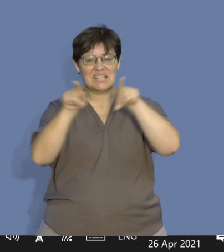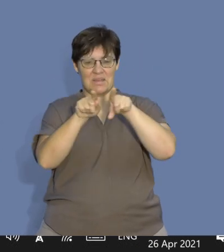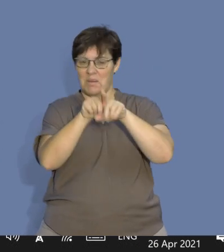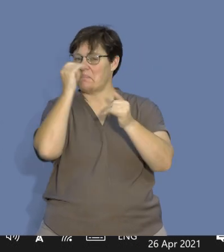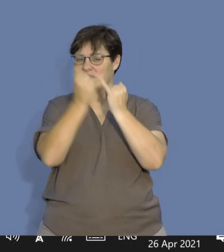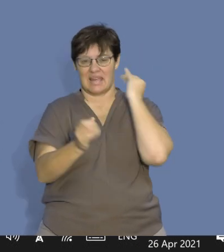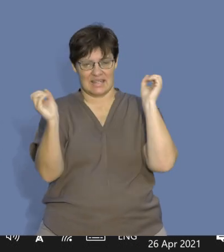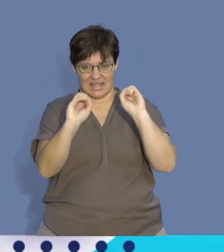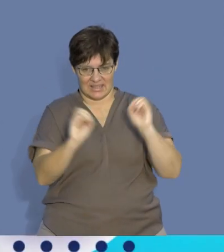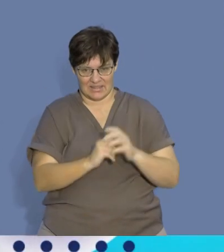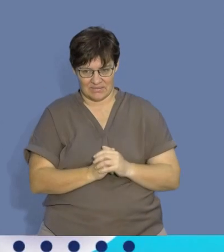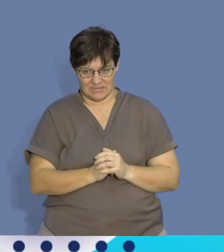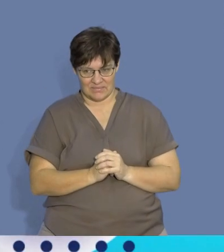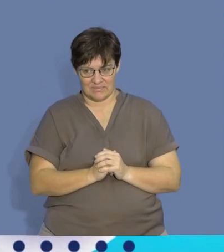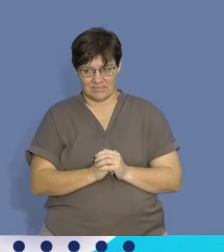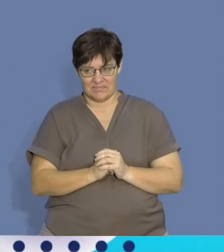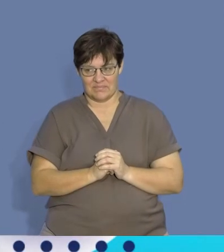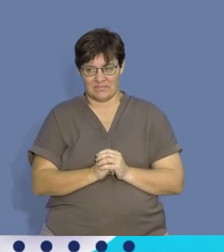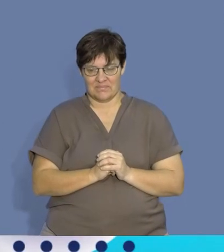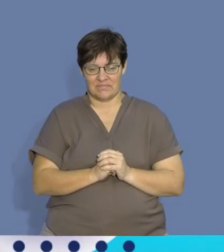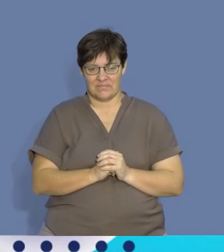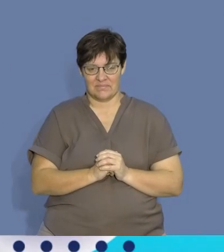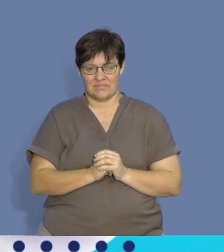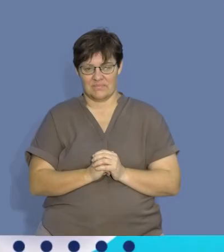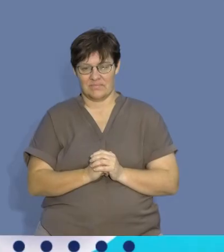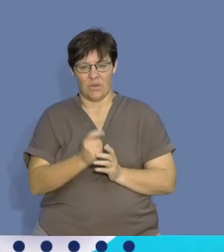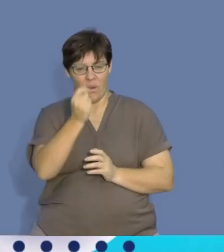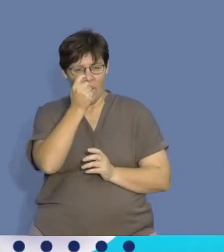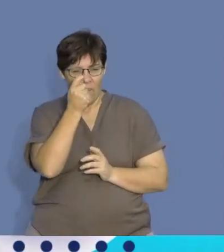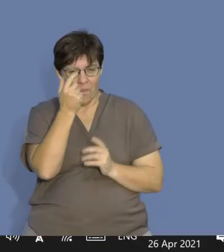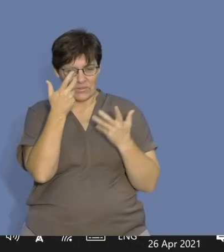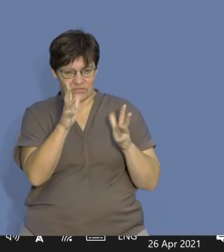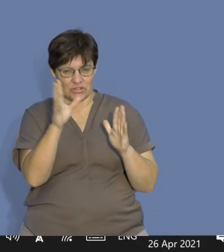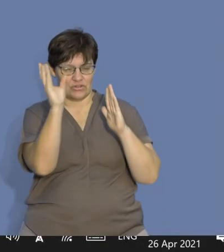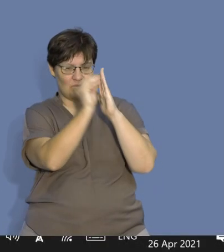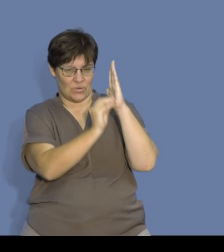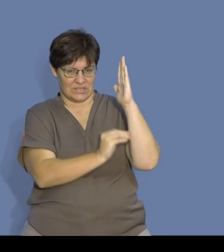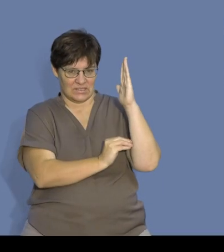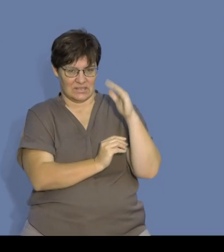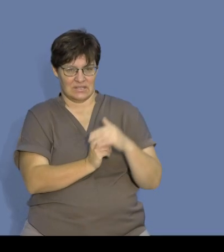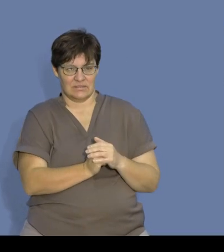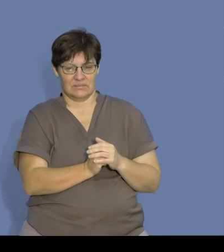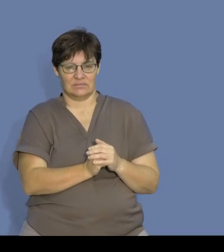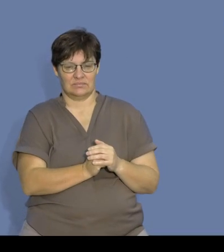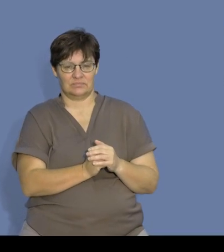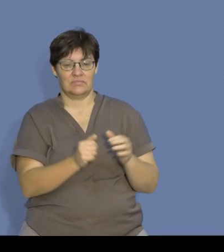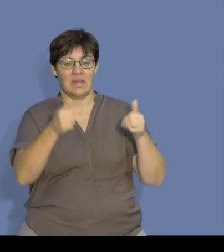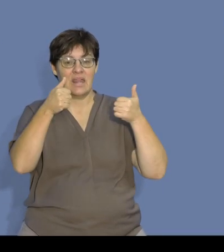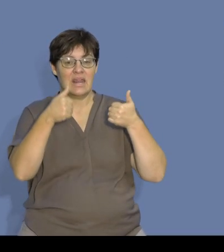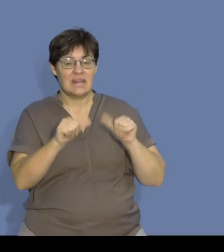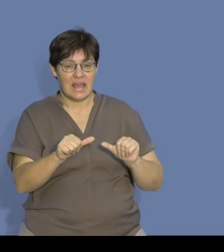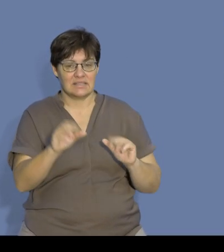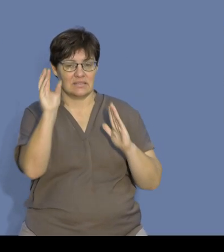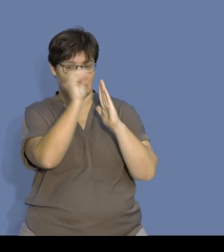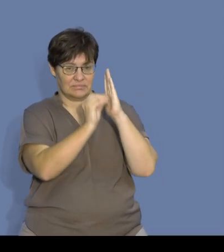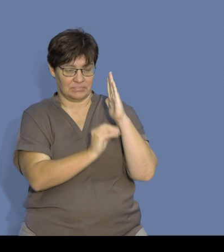1,400,000. So as you can see, I didn't make a mistake. Okay, right, almost done with the note. So